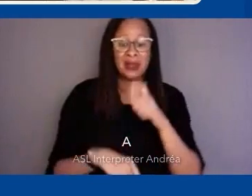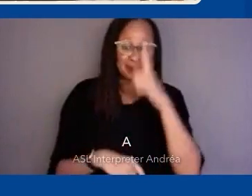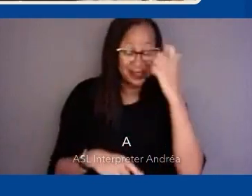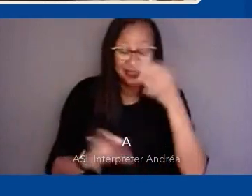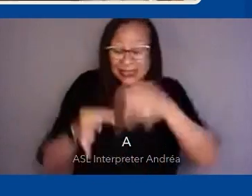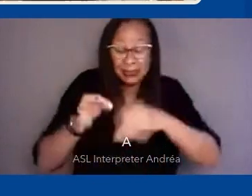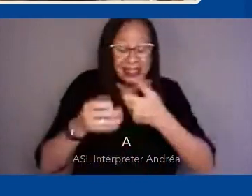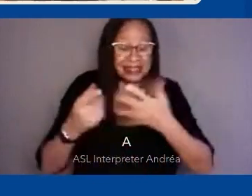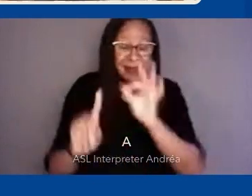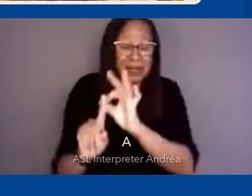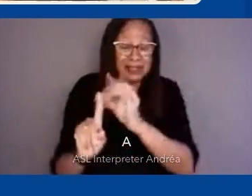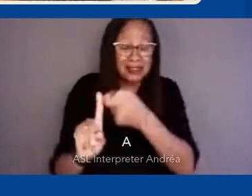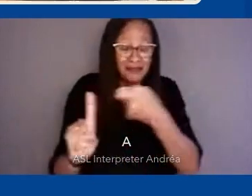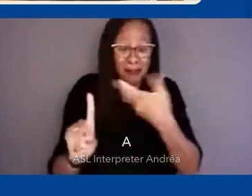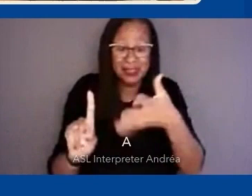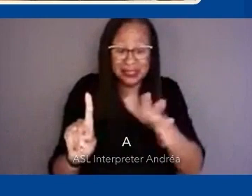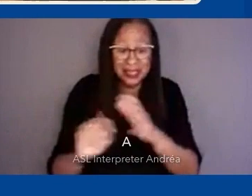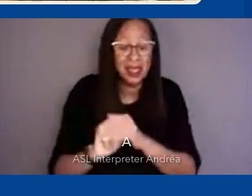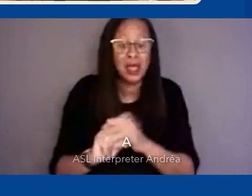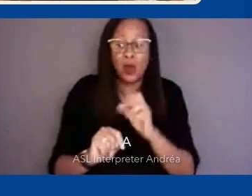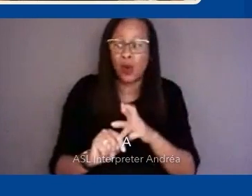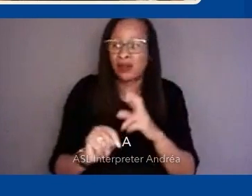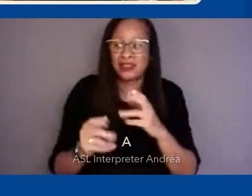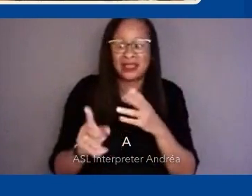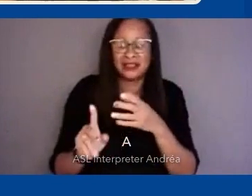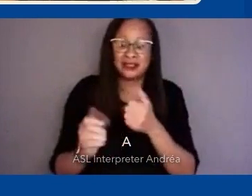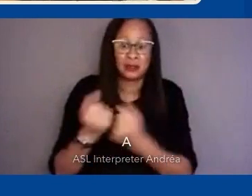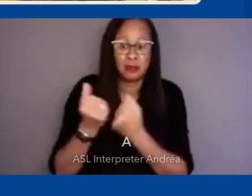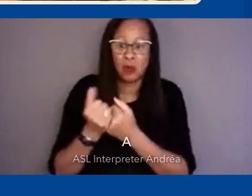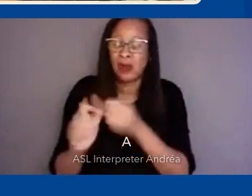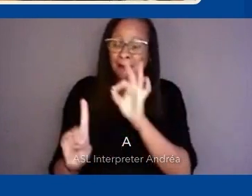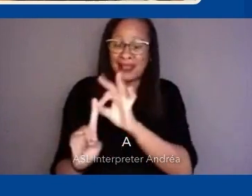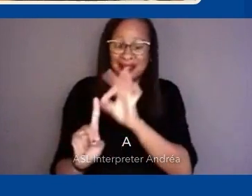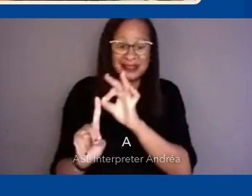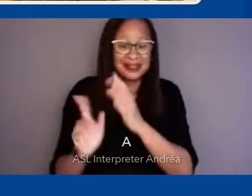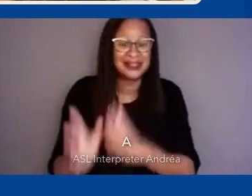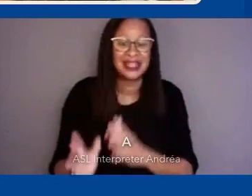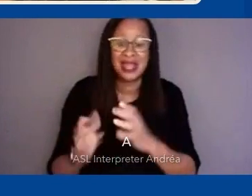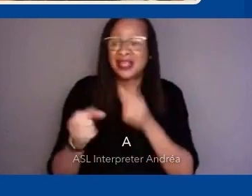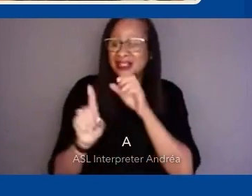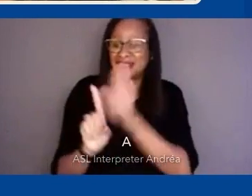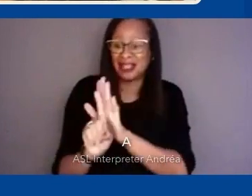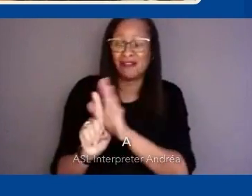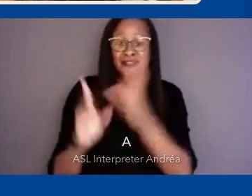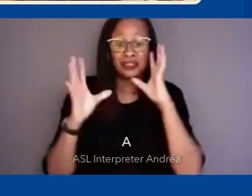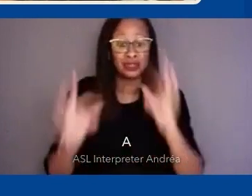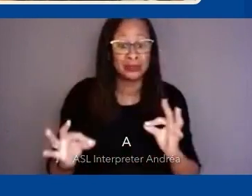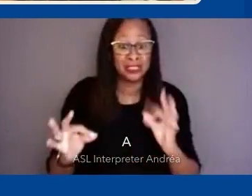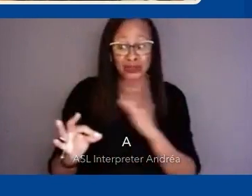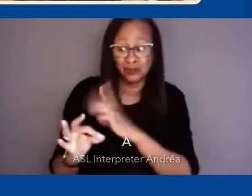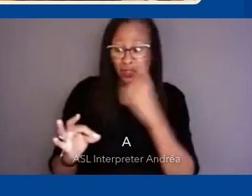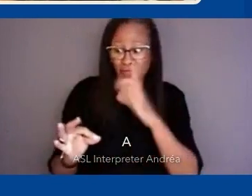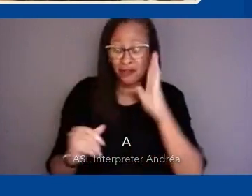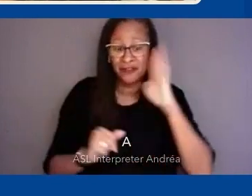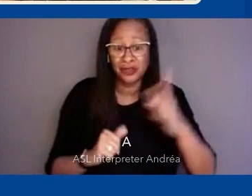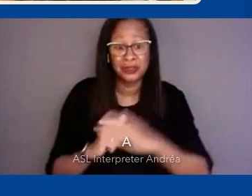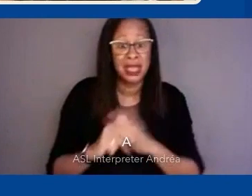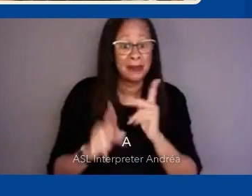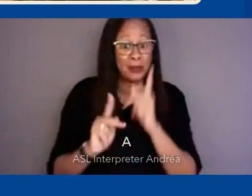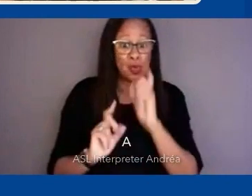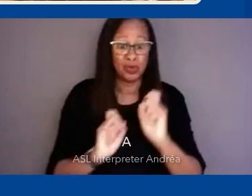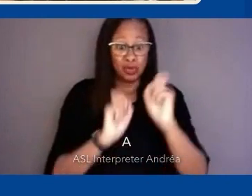Palestinian self-determination. You know, people who may have given to a charity or a